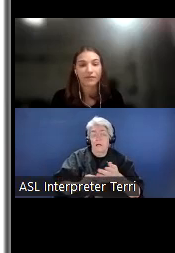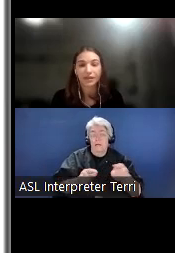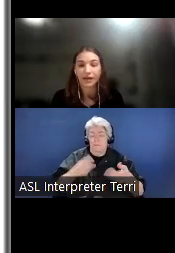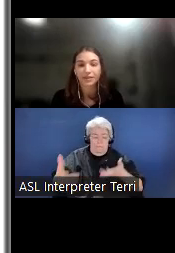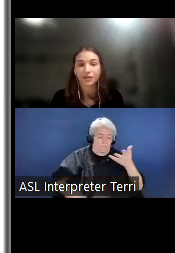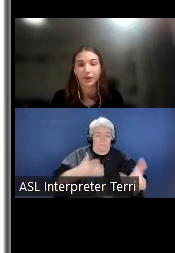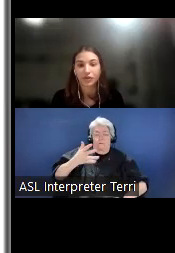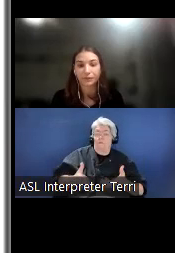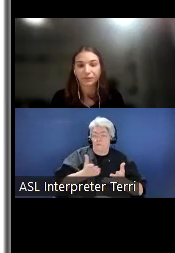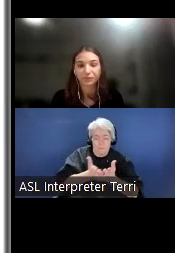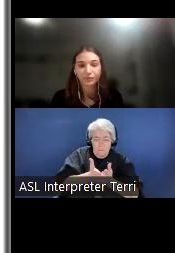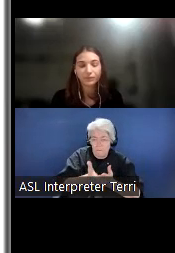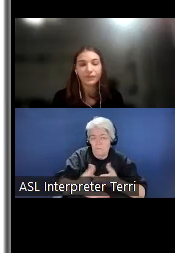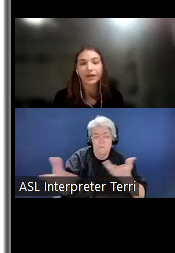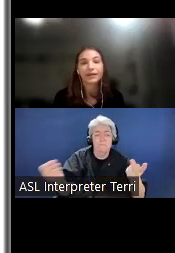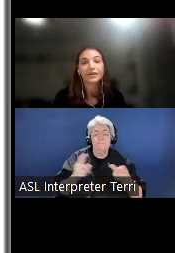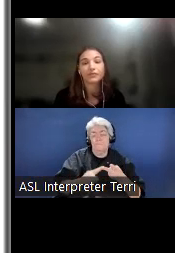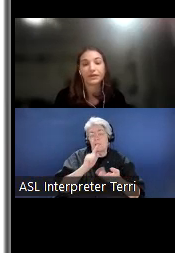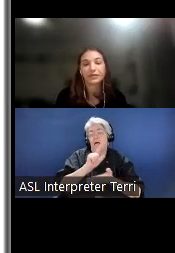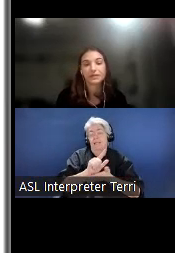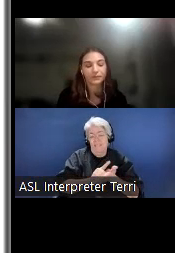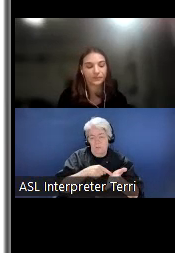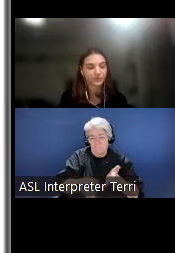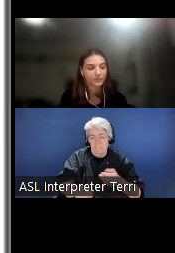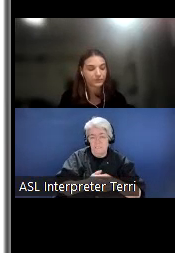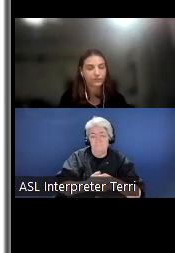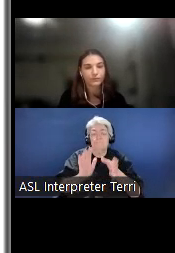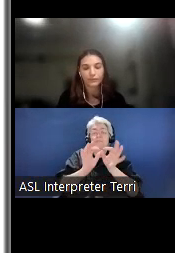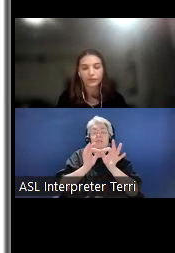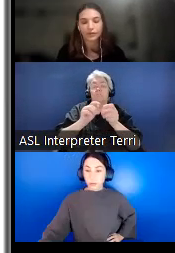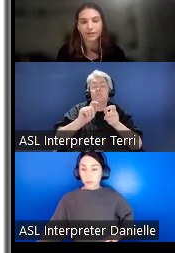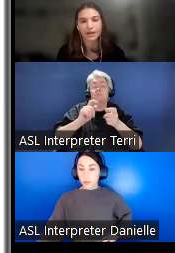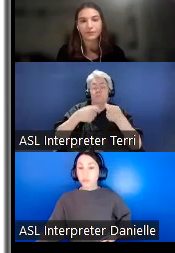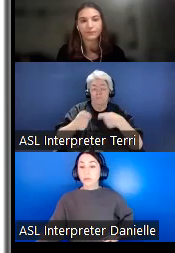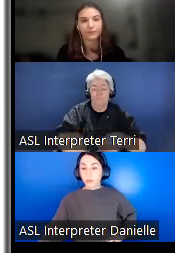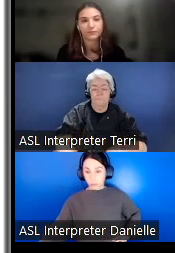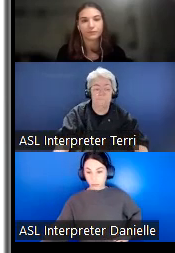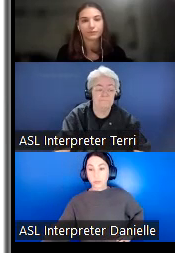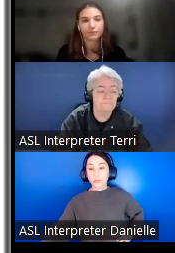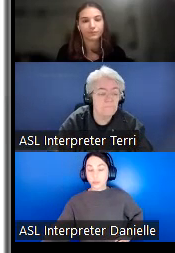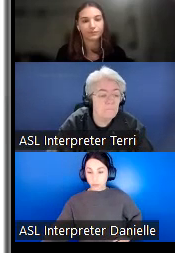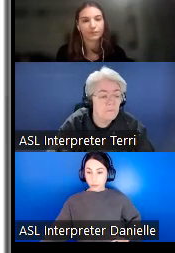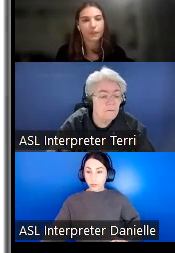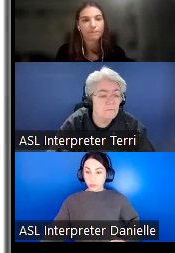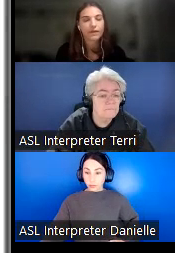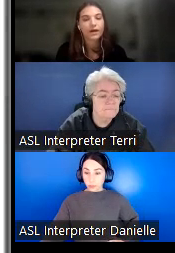or how to navigate that situation. And legal fees. Next slide.